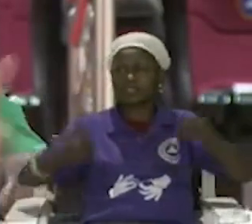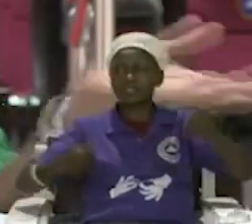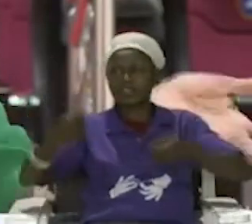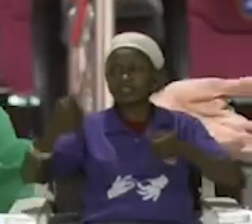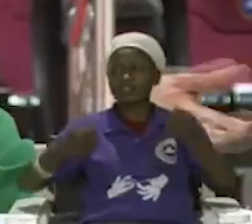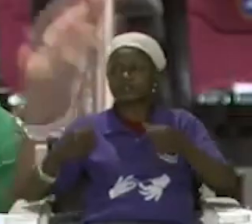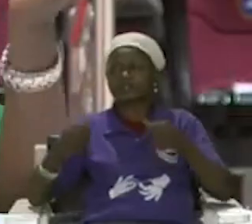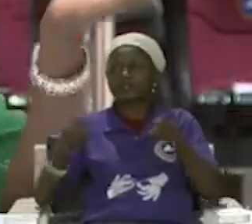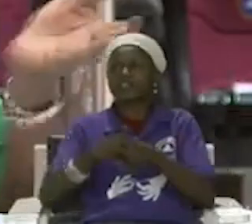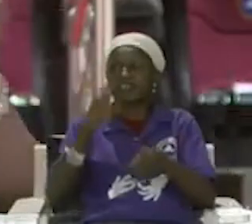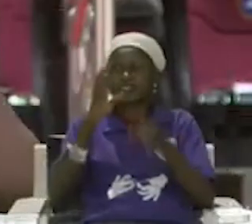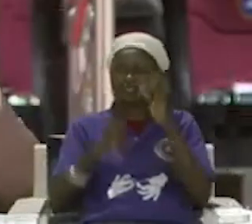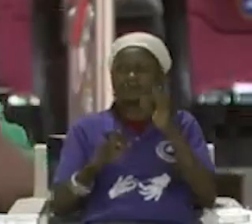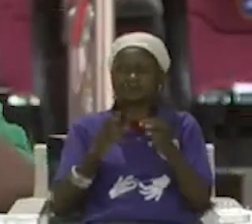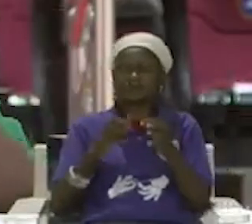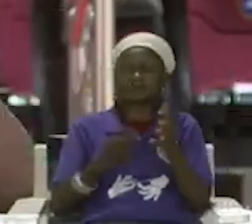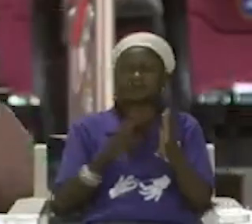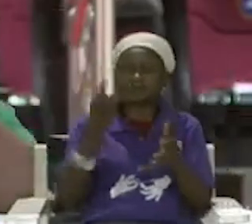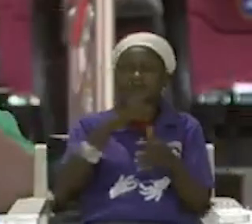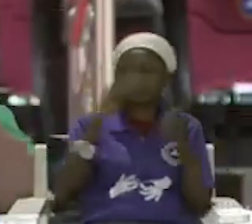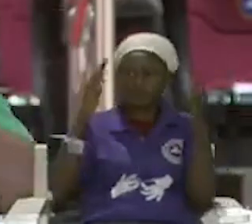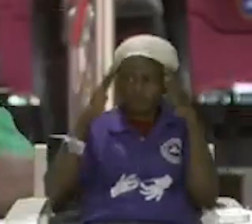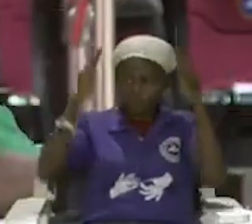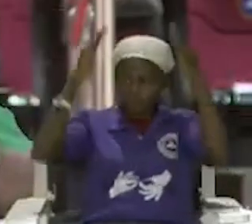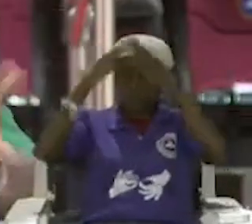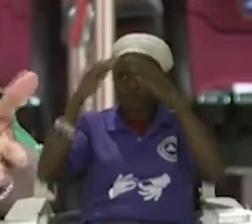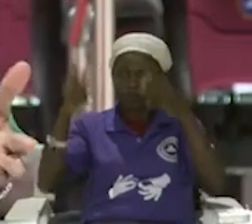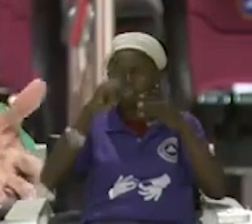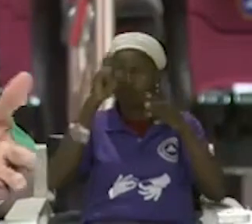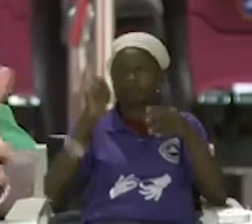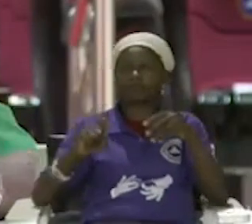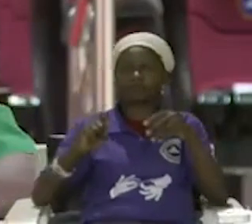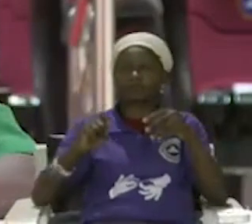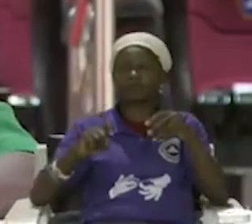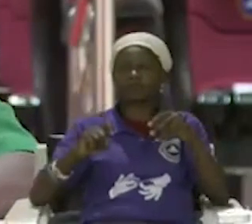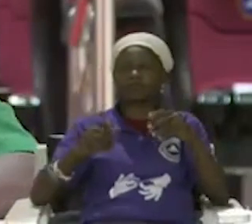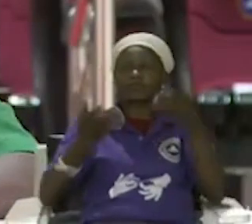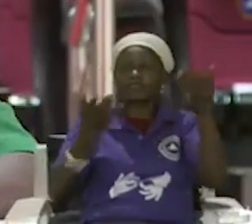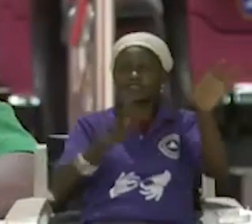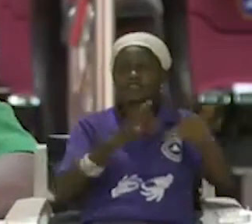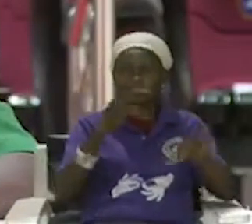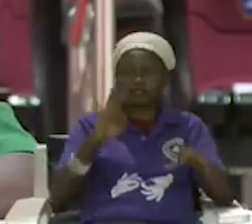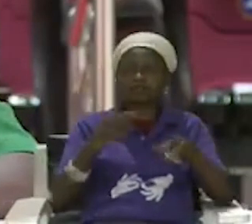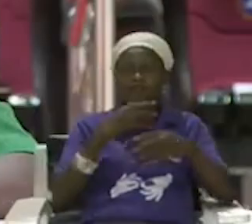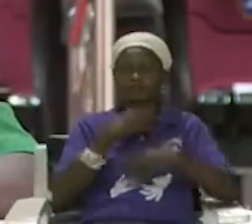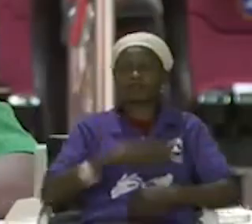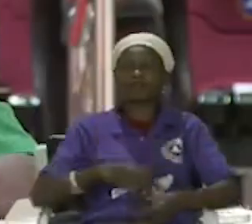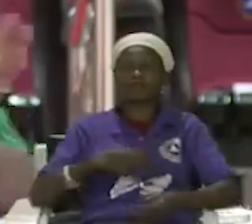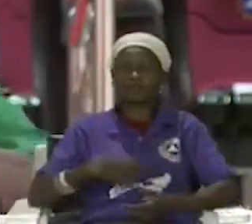As if once you are a bishop, you must die of hunger.